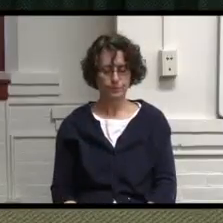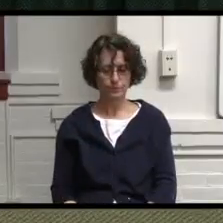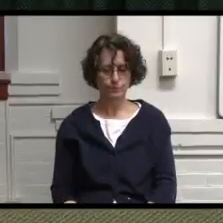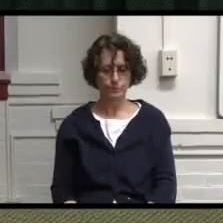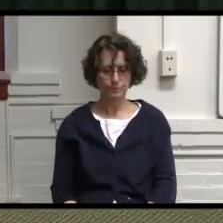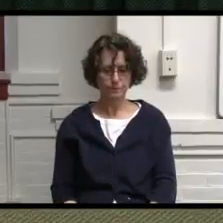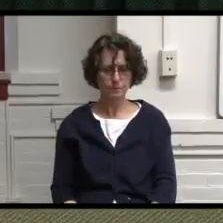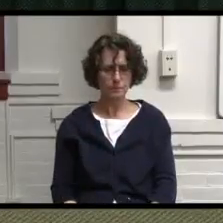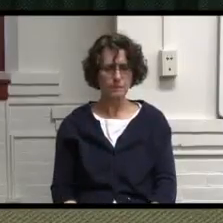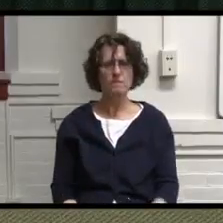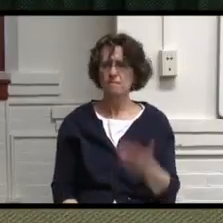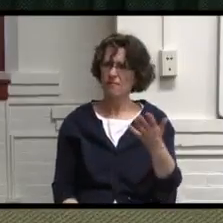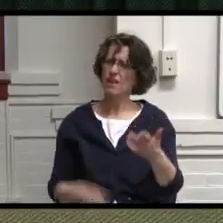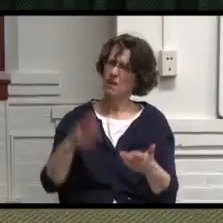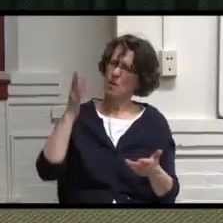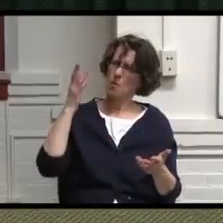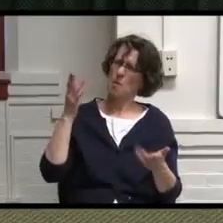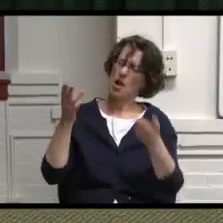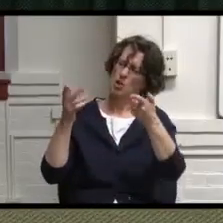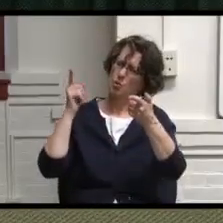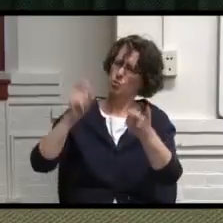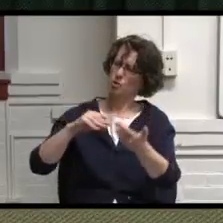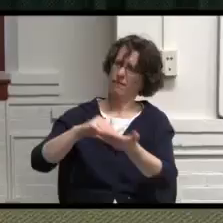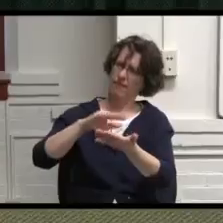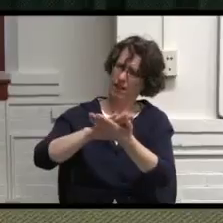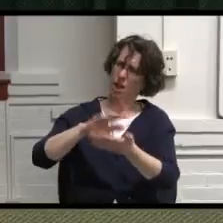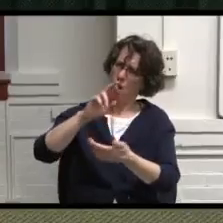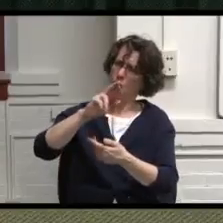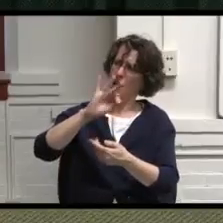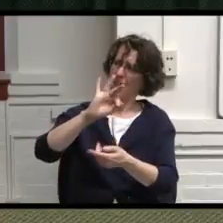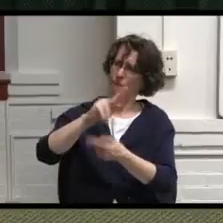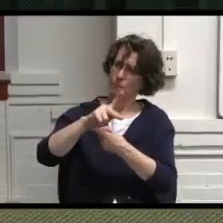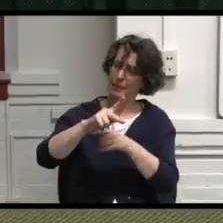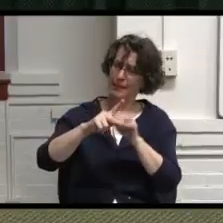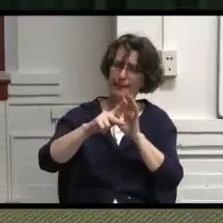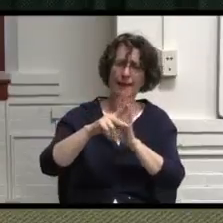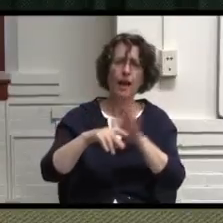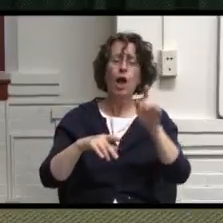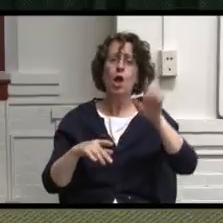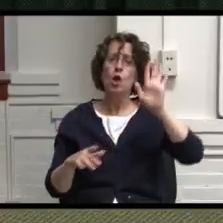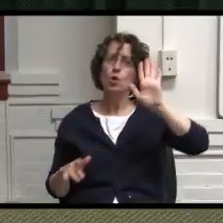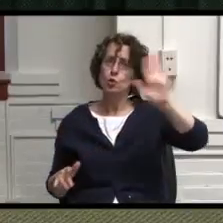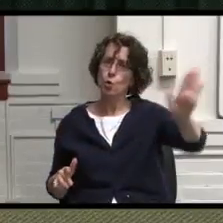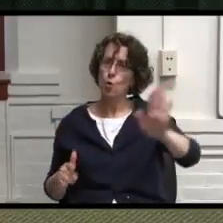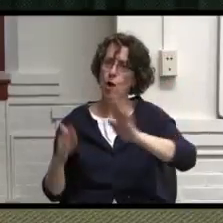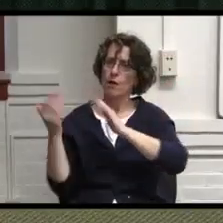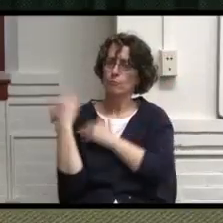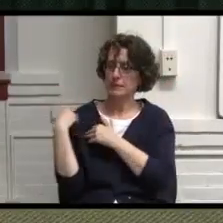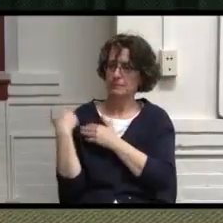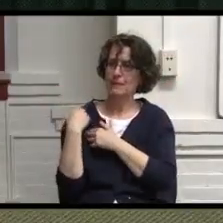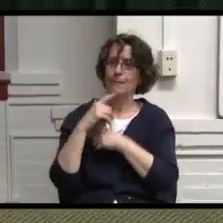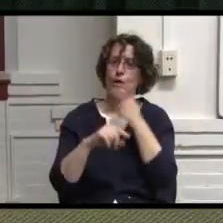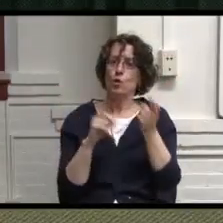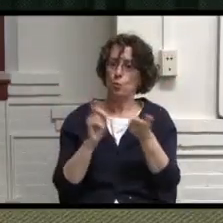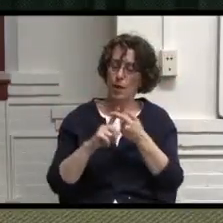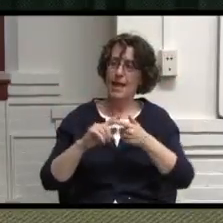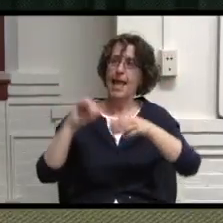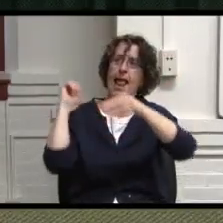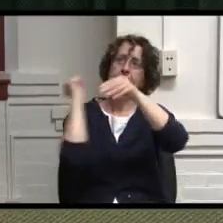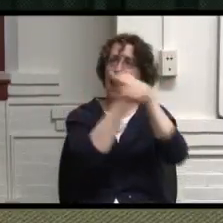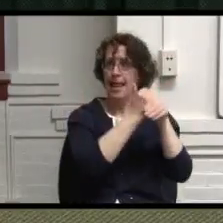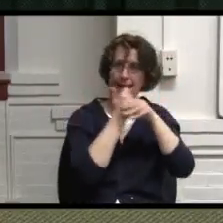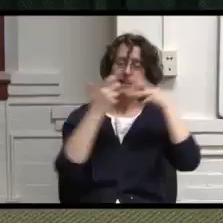would be tested after installation rather than us having to pay someone to come in to make sure that they're